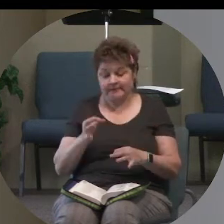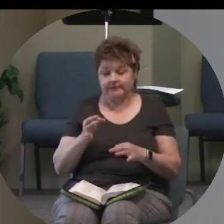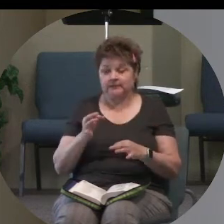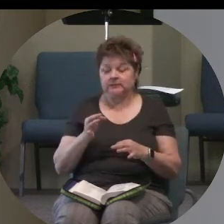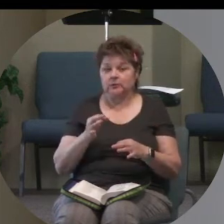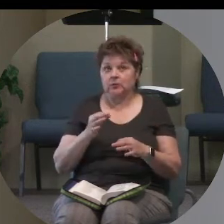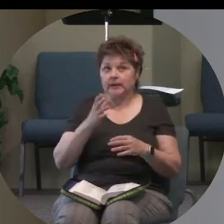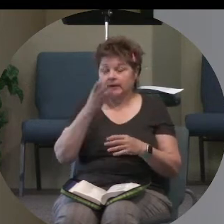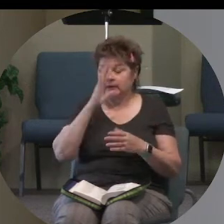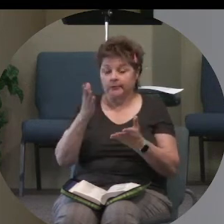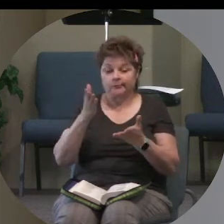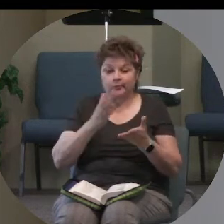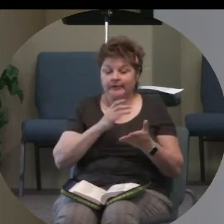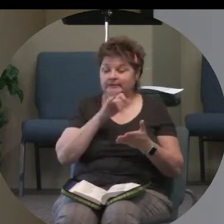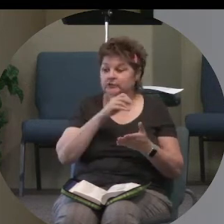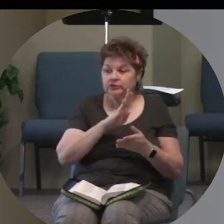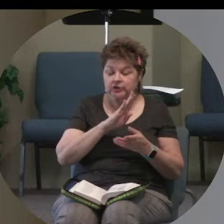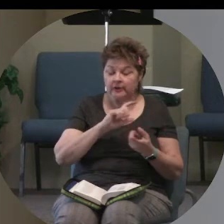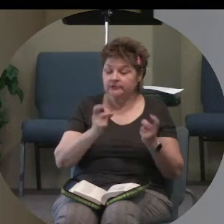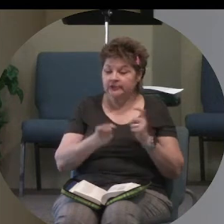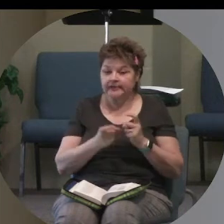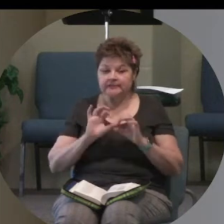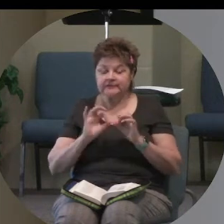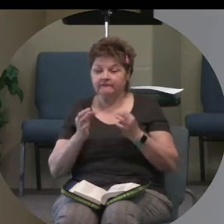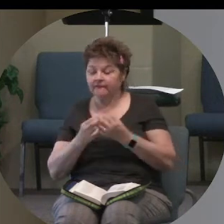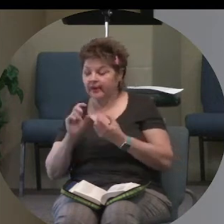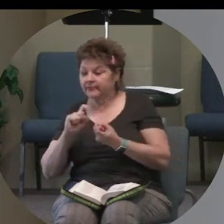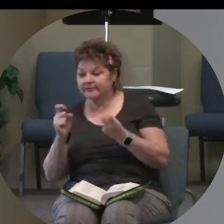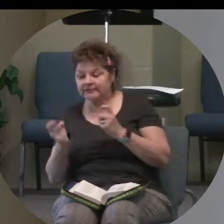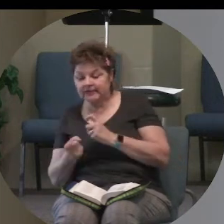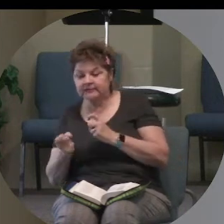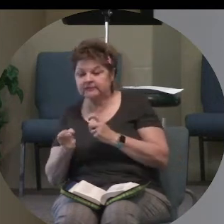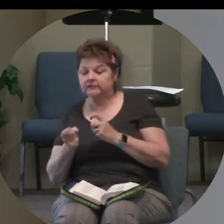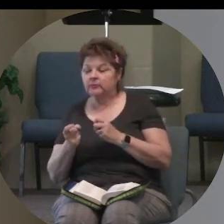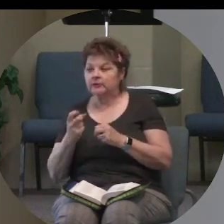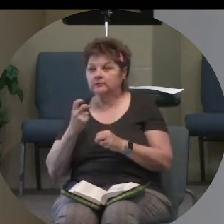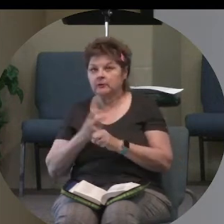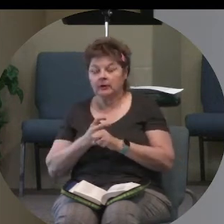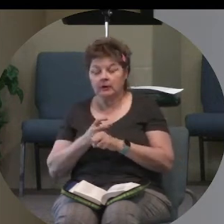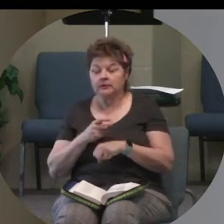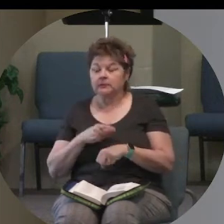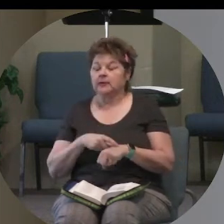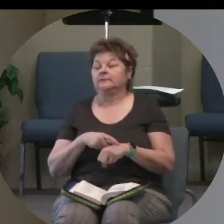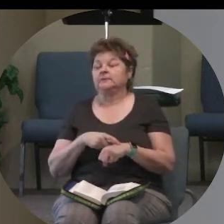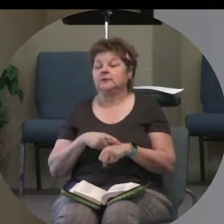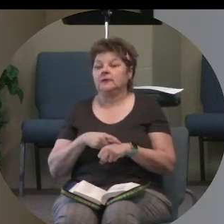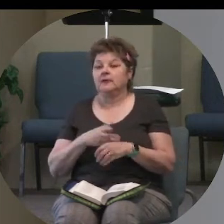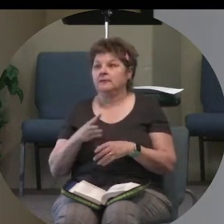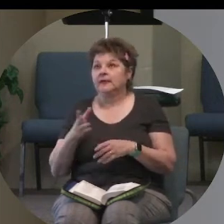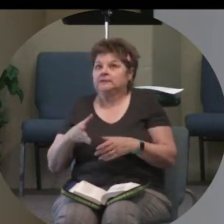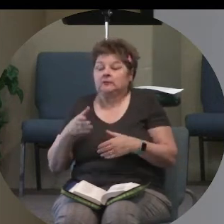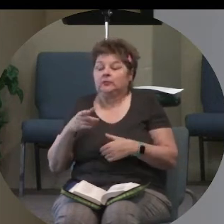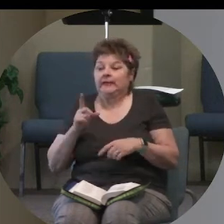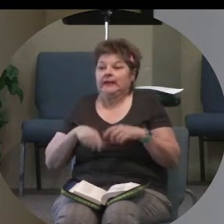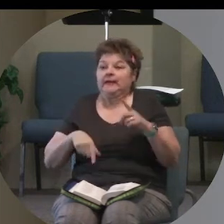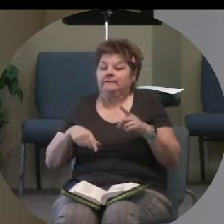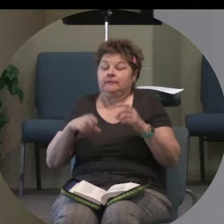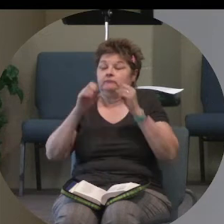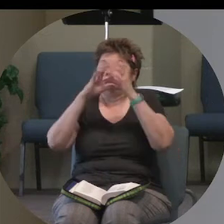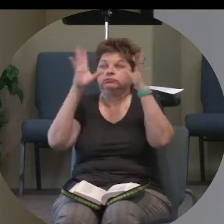changes, when God brings family changes, when he brings hardship, things that we can't even see, things we can't even